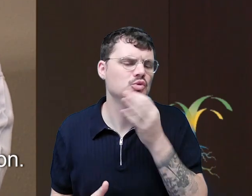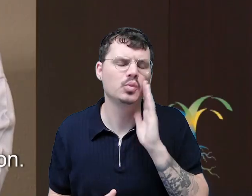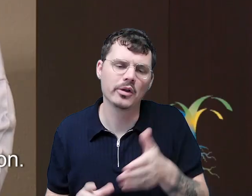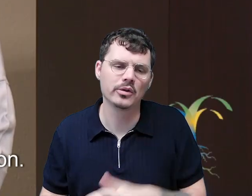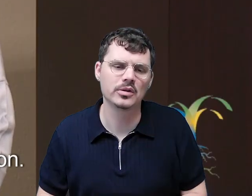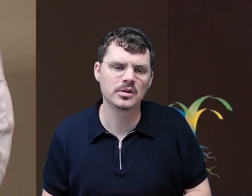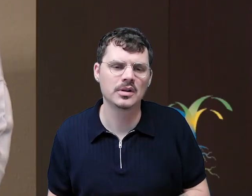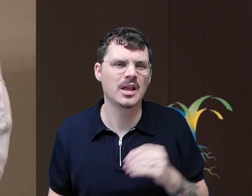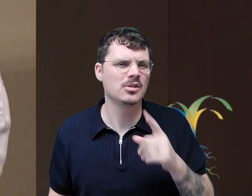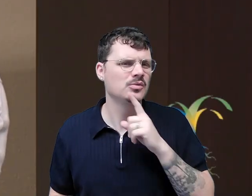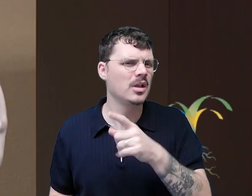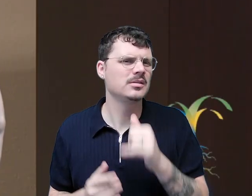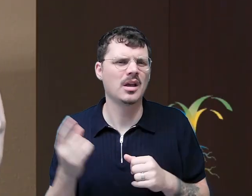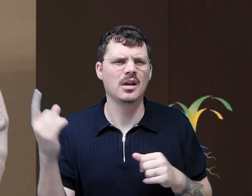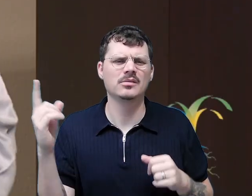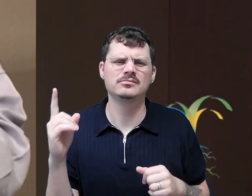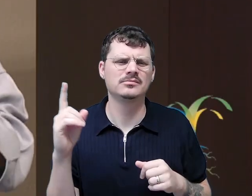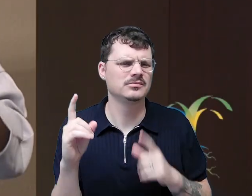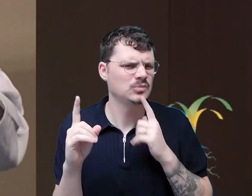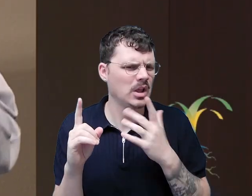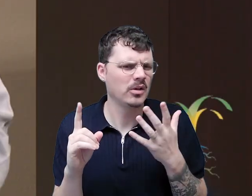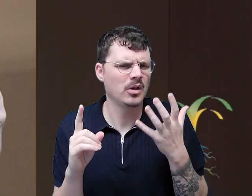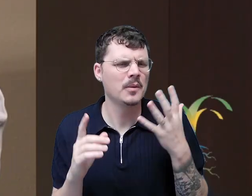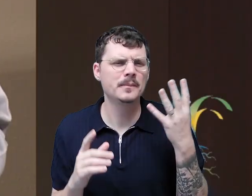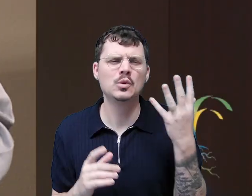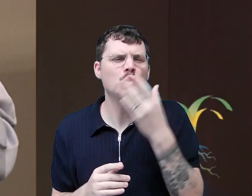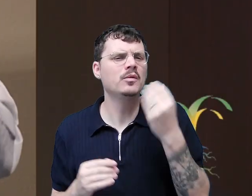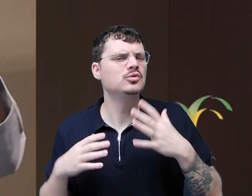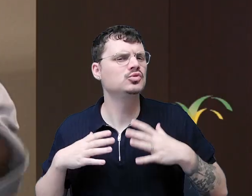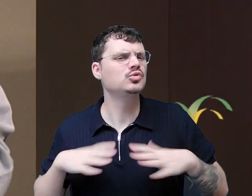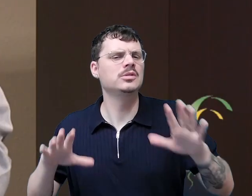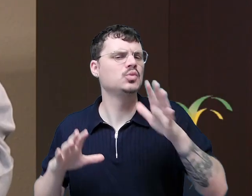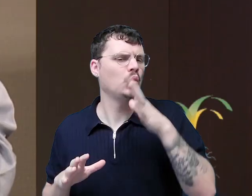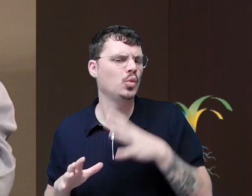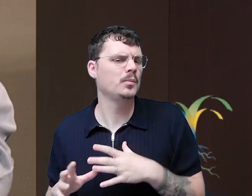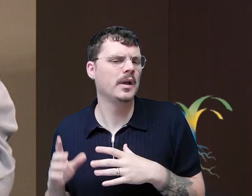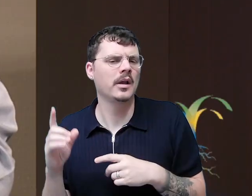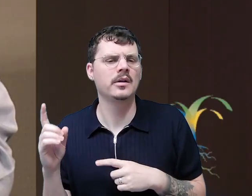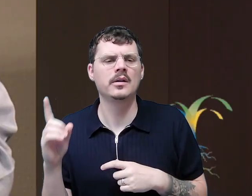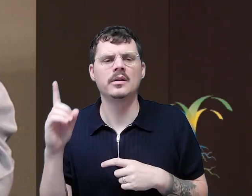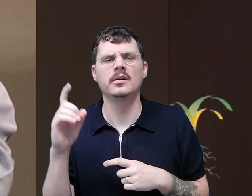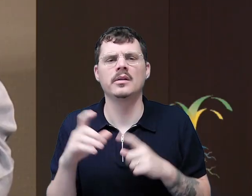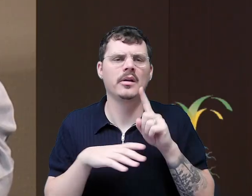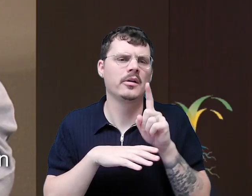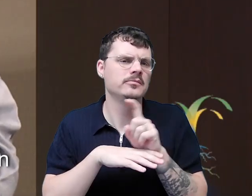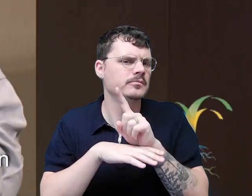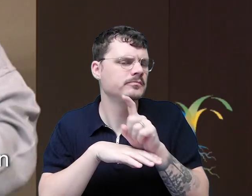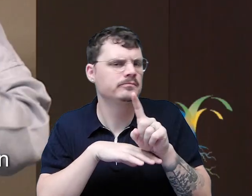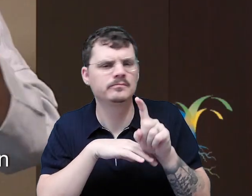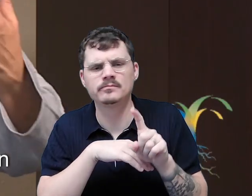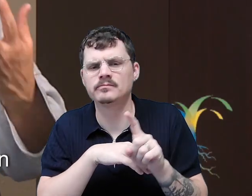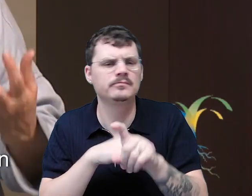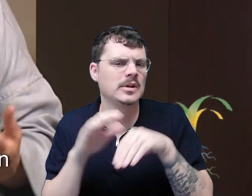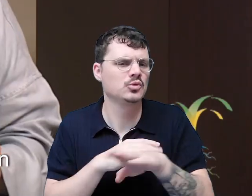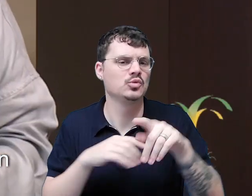to be here pretty soon. And this really elegant, beautifully dressed woman